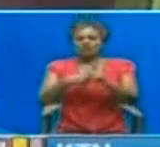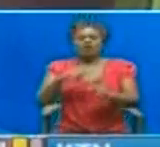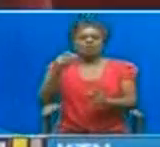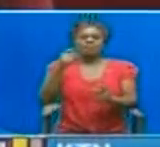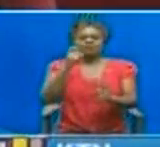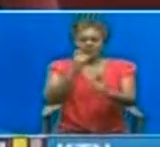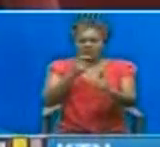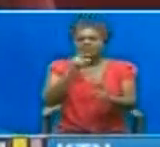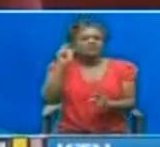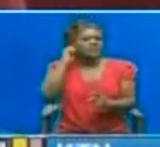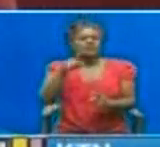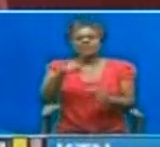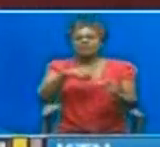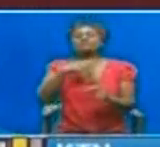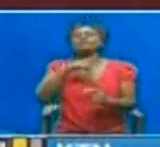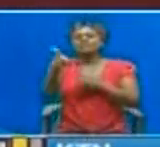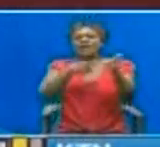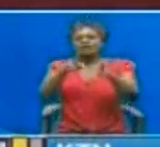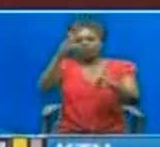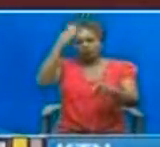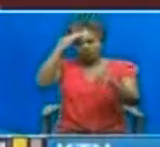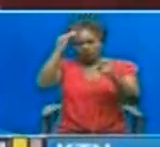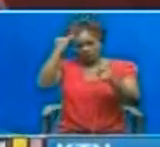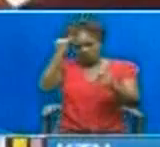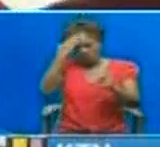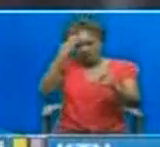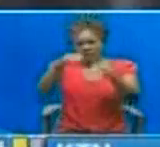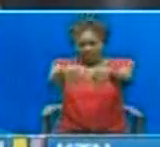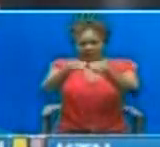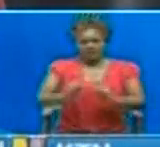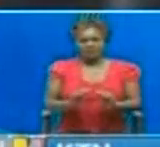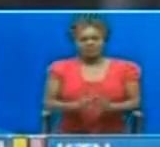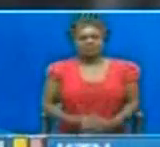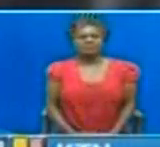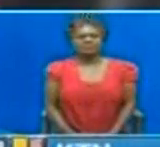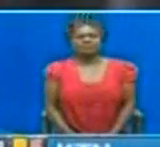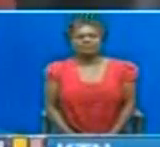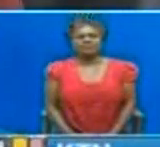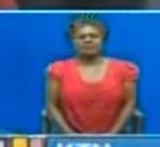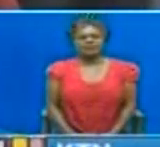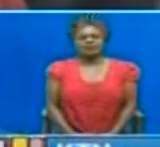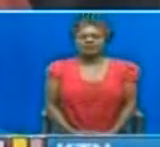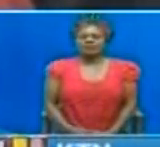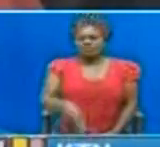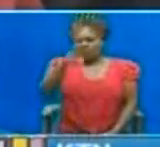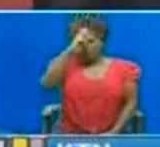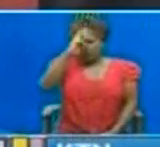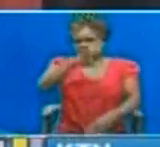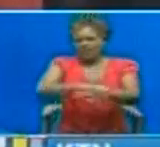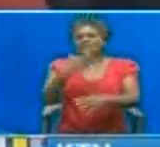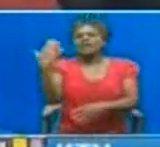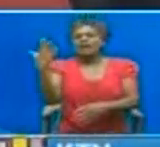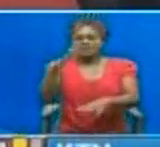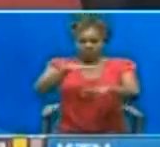The family had traveled to identify and bury their dead. The one, please, what say, dear Shechukwa fingerprints, what